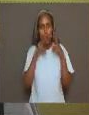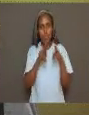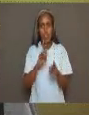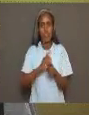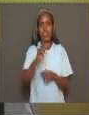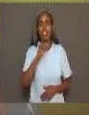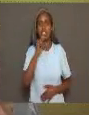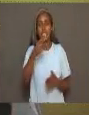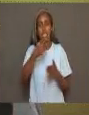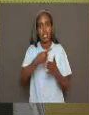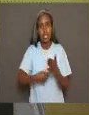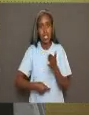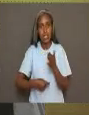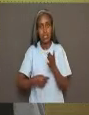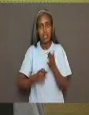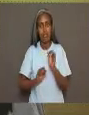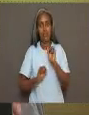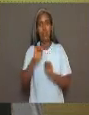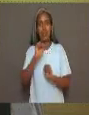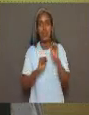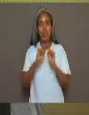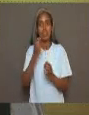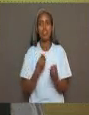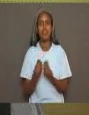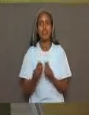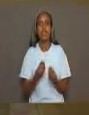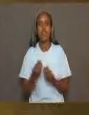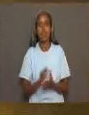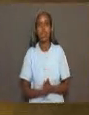tax to be competitive in the market.